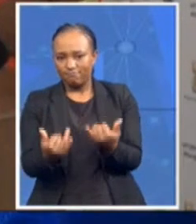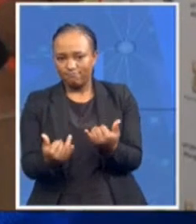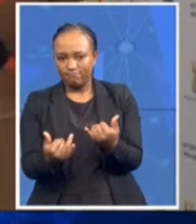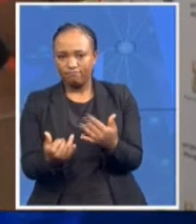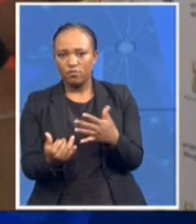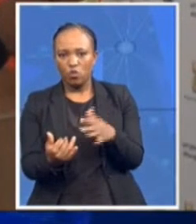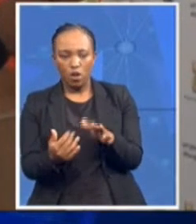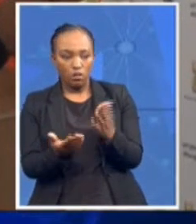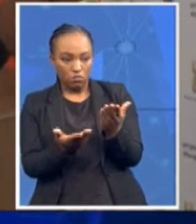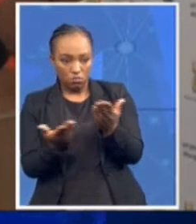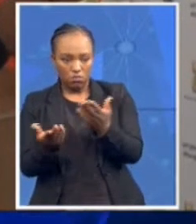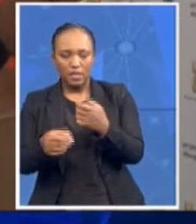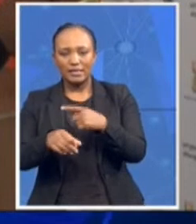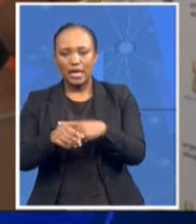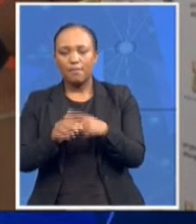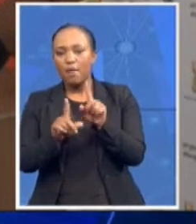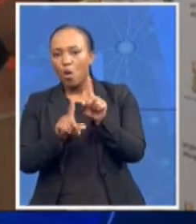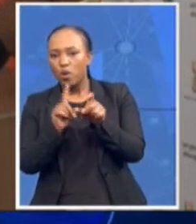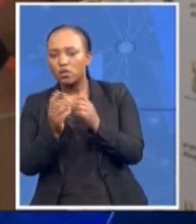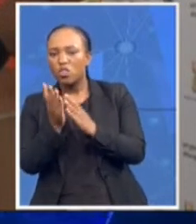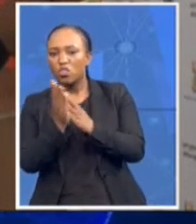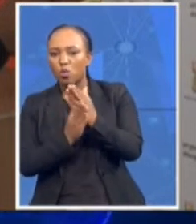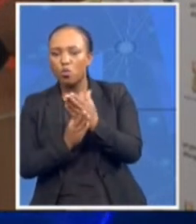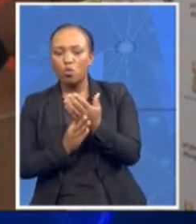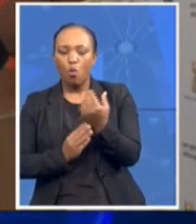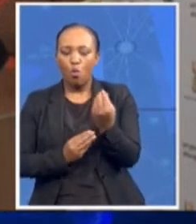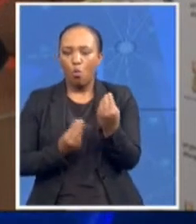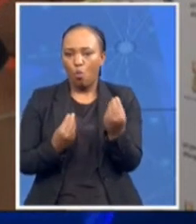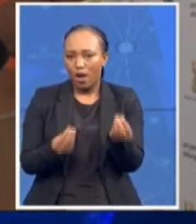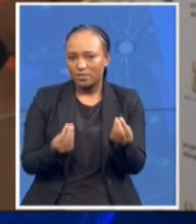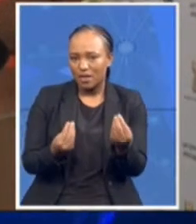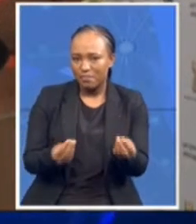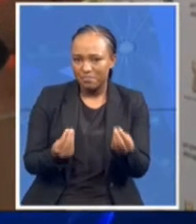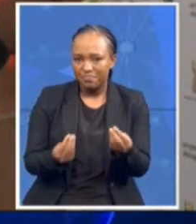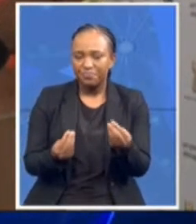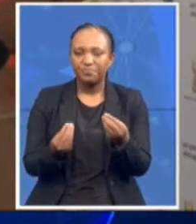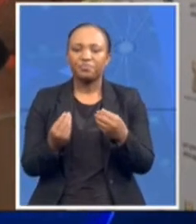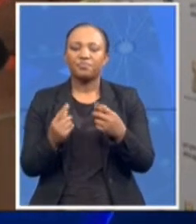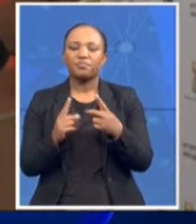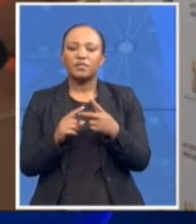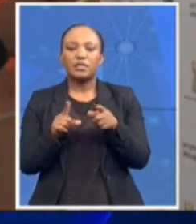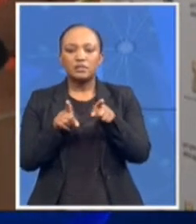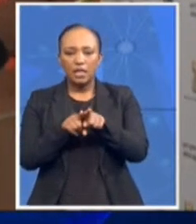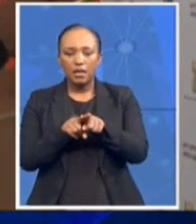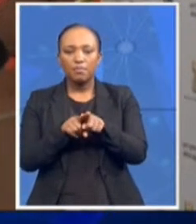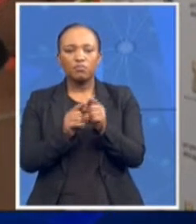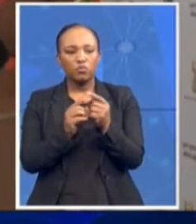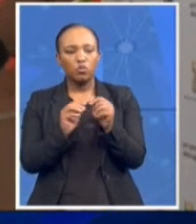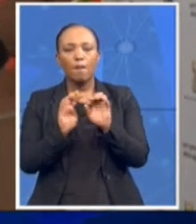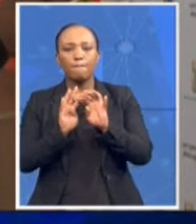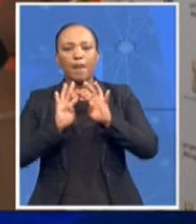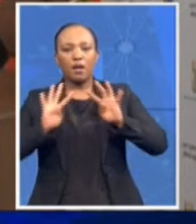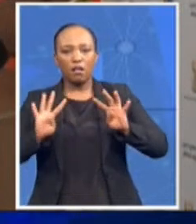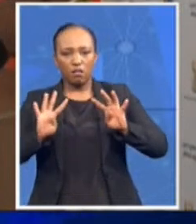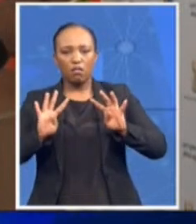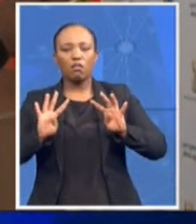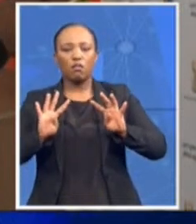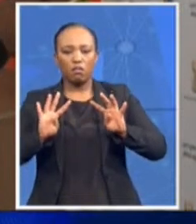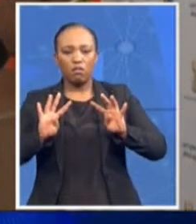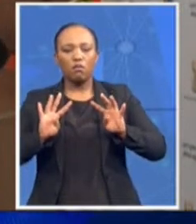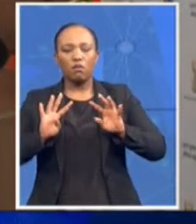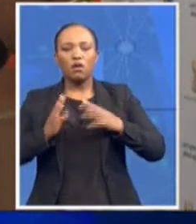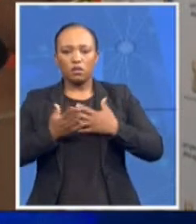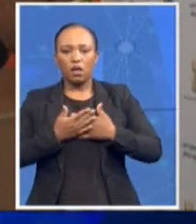WhatsApp, and we will allow for our panel to also feedback and give their responses as well. Thank